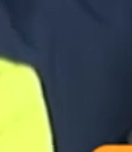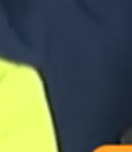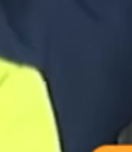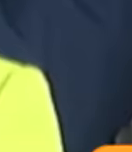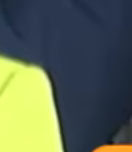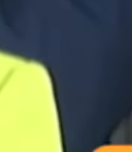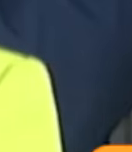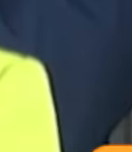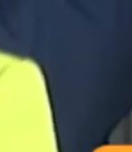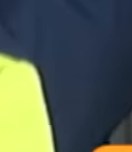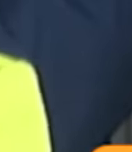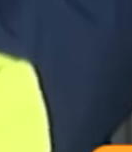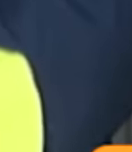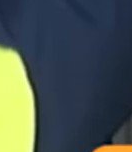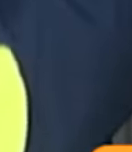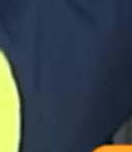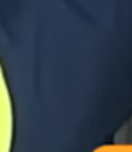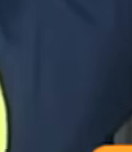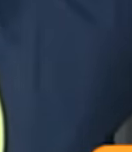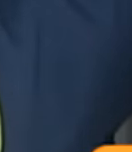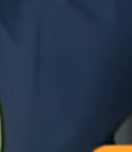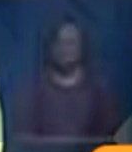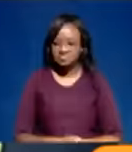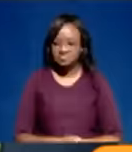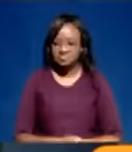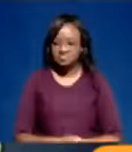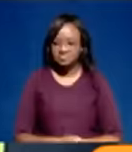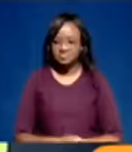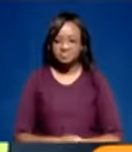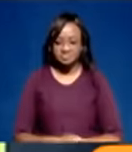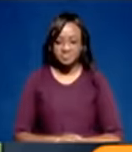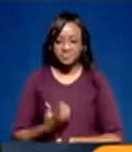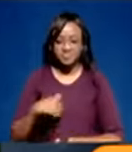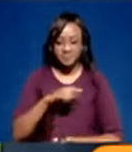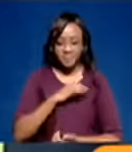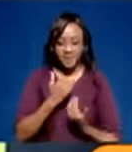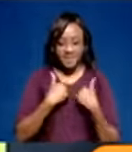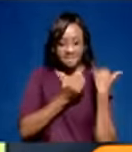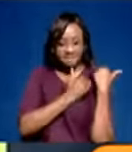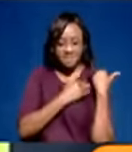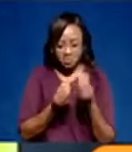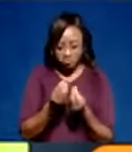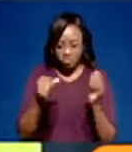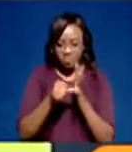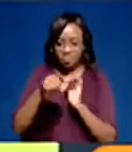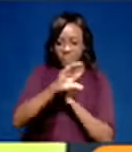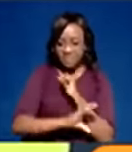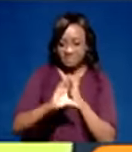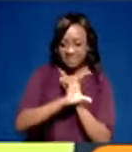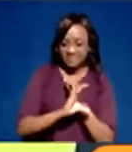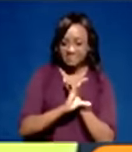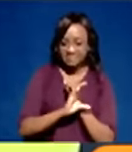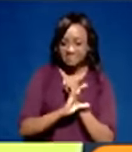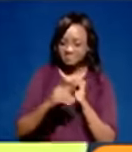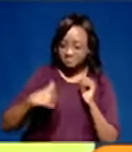Because we all have a responsibility of solving our problems in this country. We